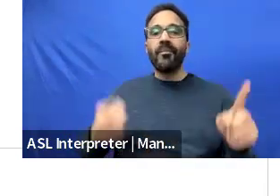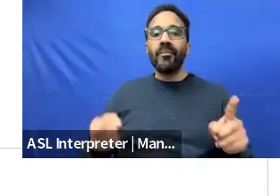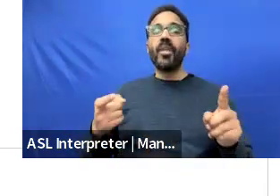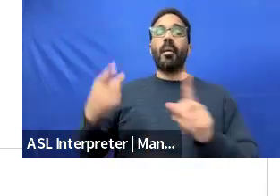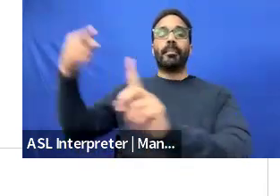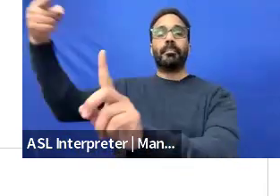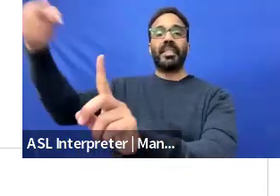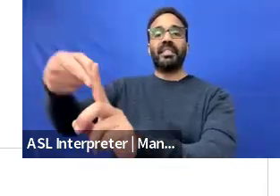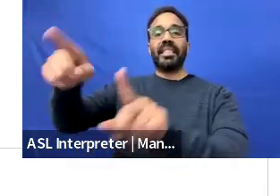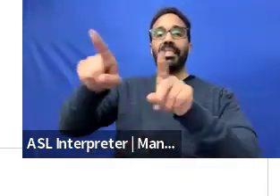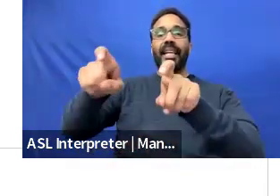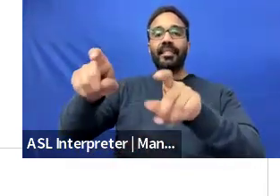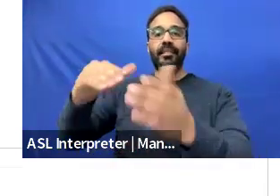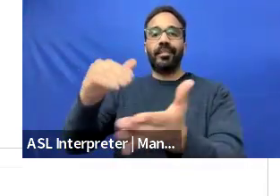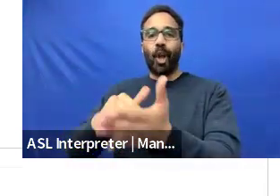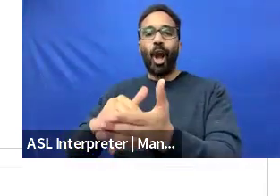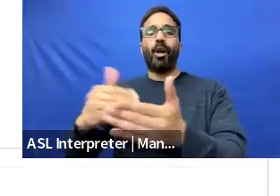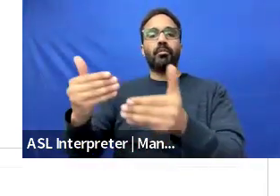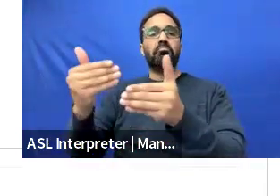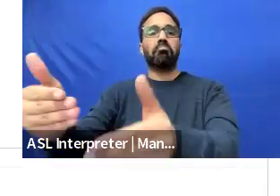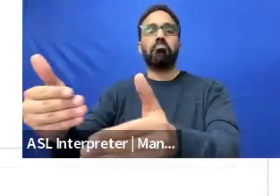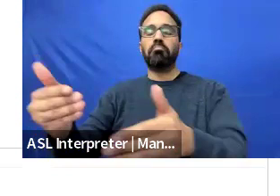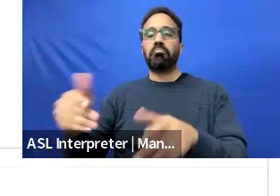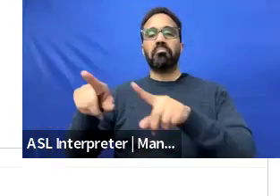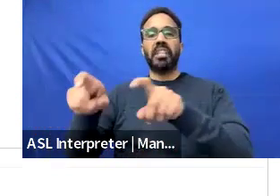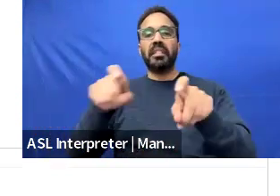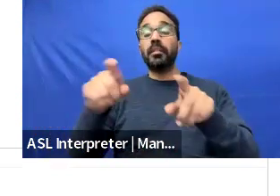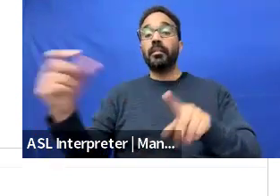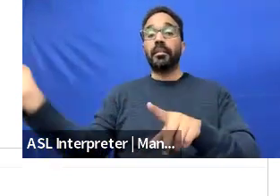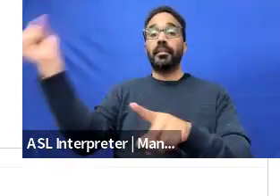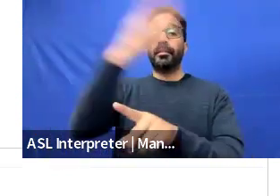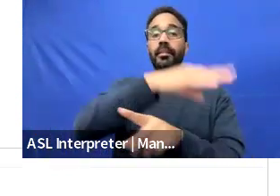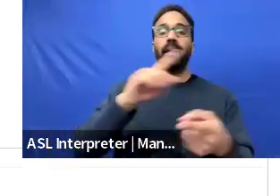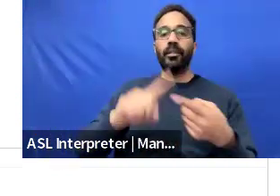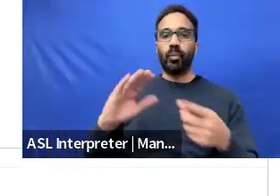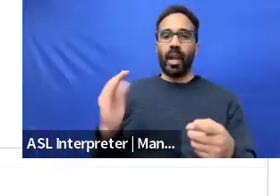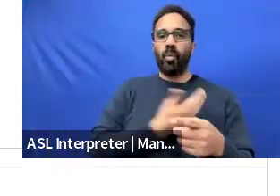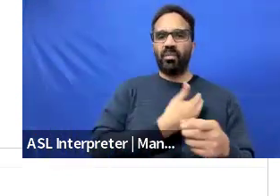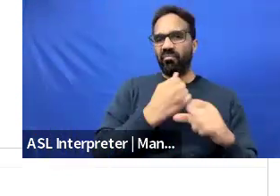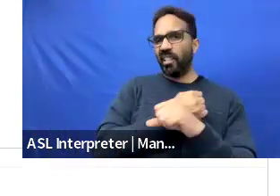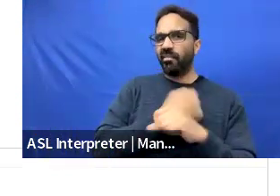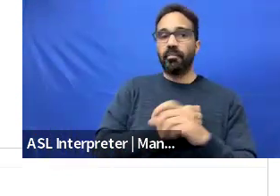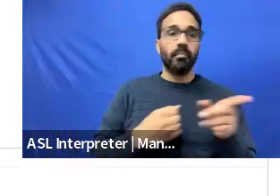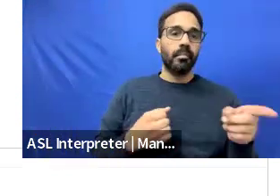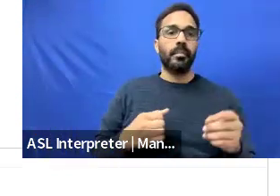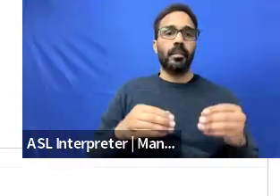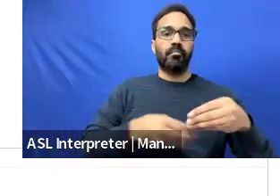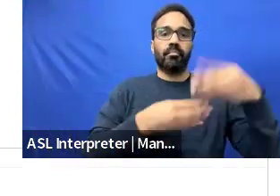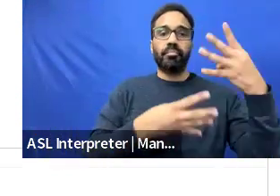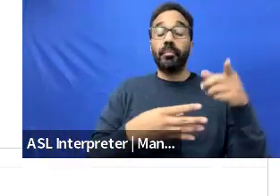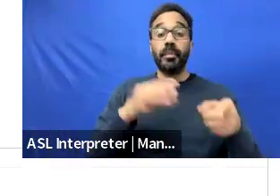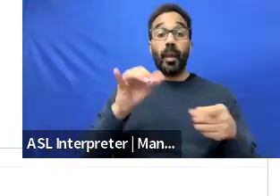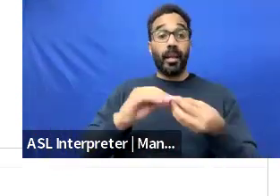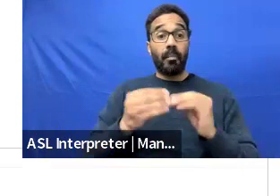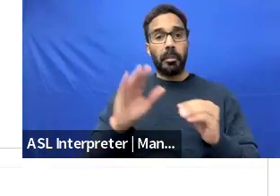and results that are getting sent to the Department of Health. So the numbers may look a little low here, especially as we look